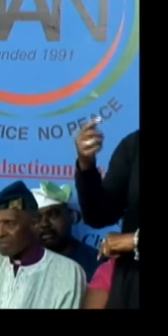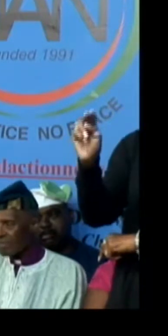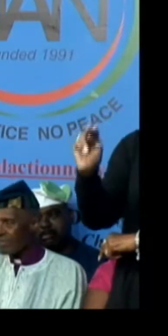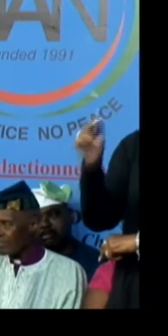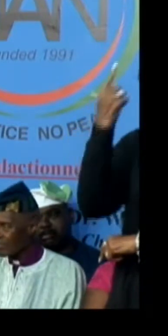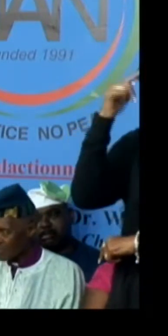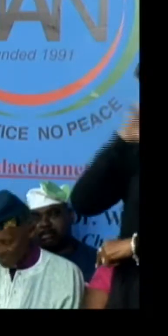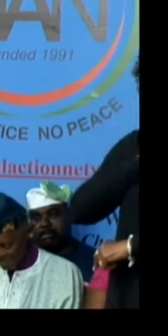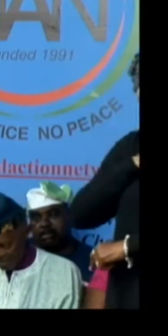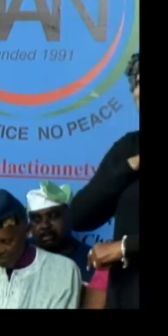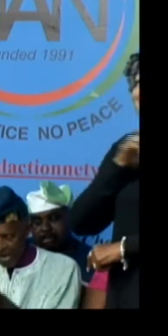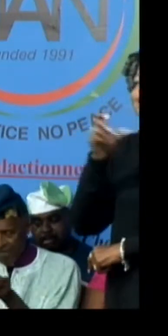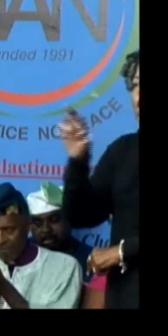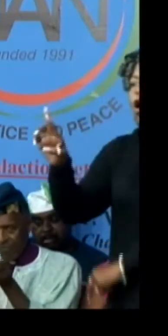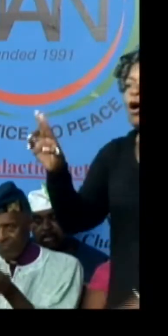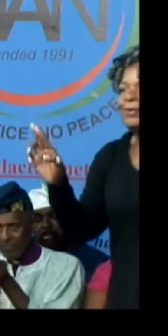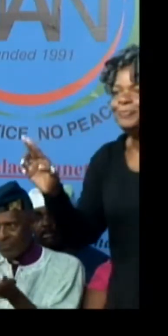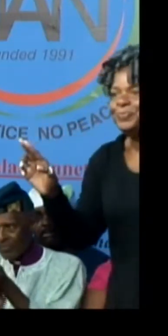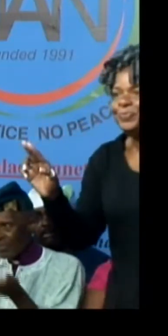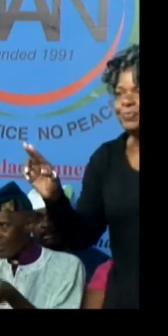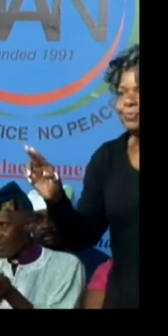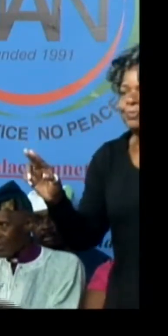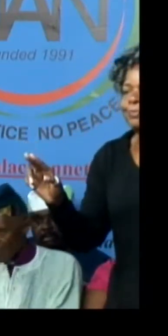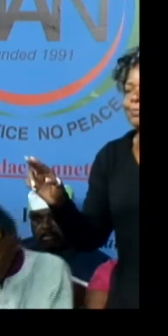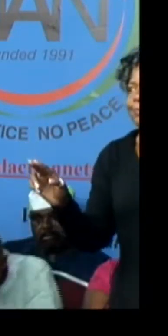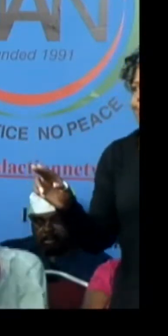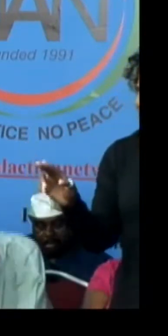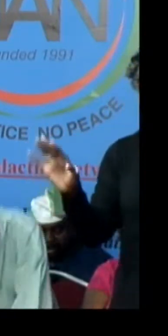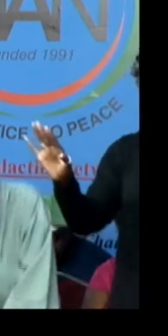highest office in this land.